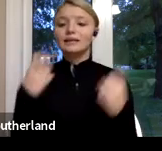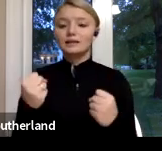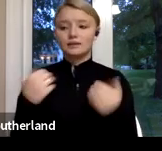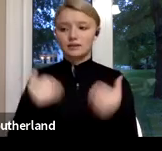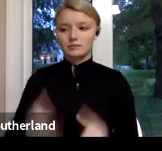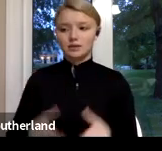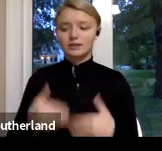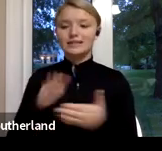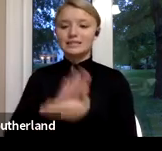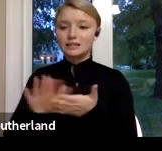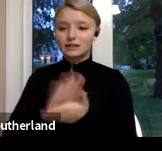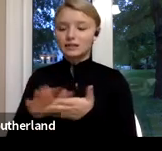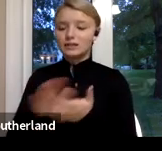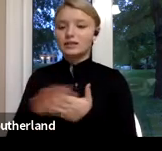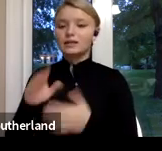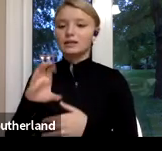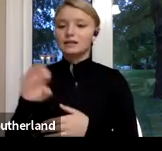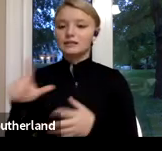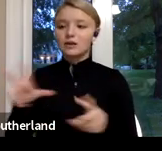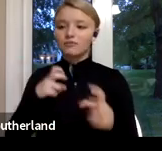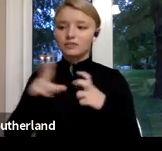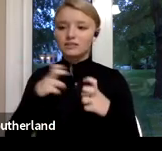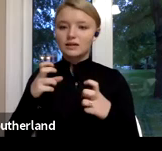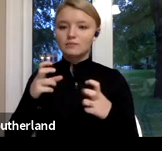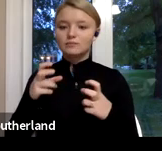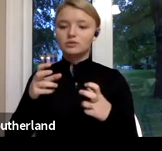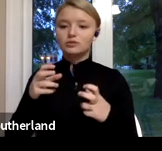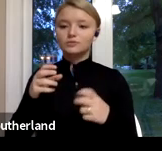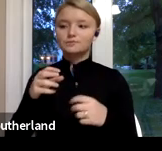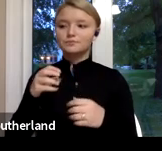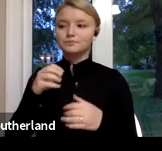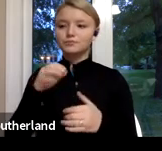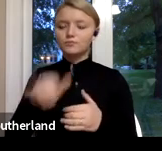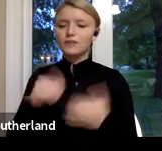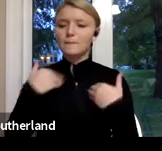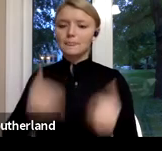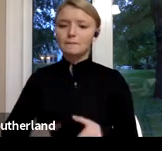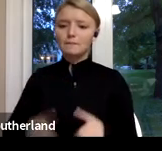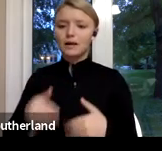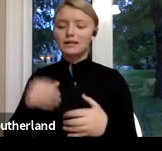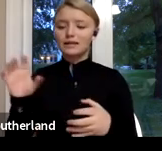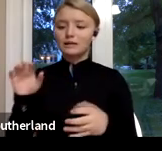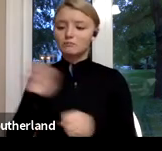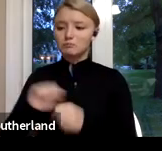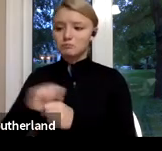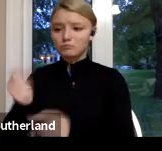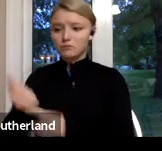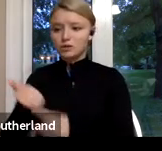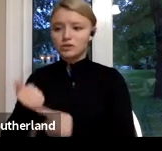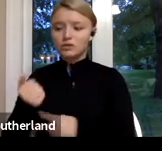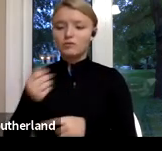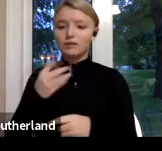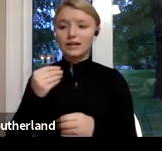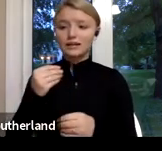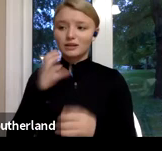It's cleaning the cell receptor sites so that the body can do its own work and communicate like a boss. It